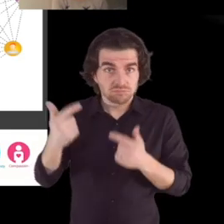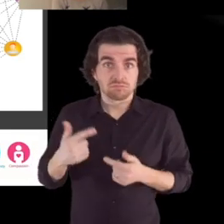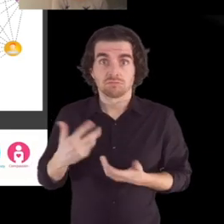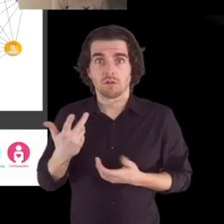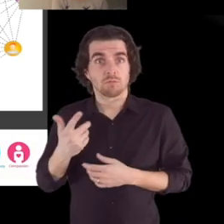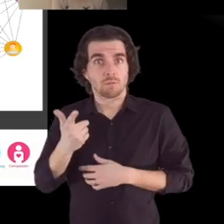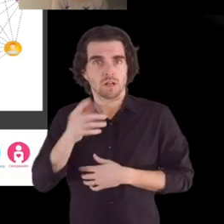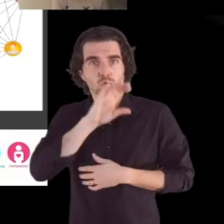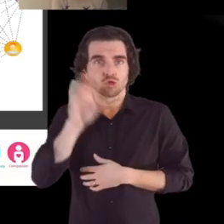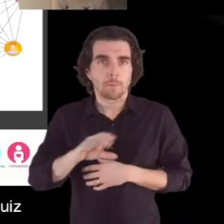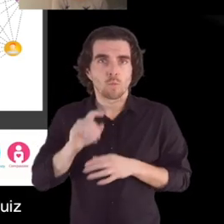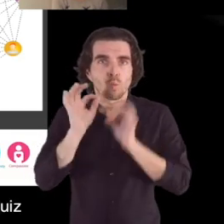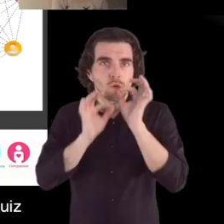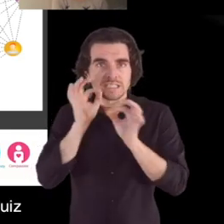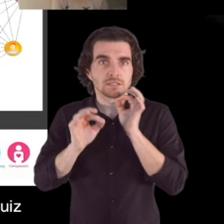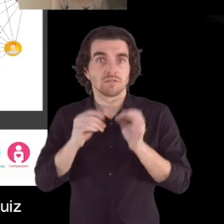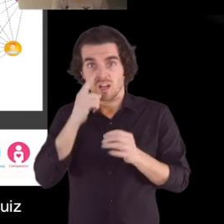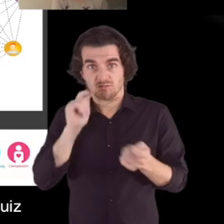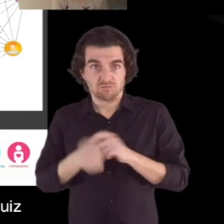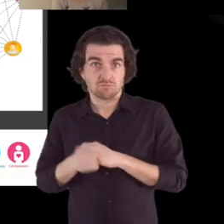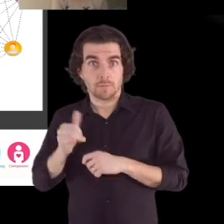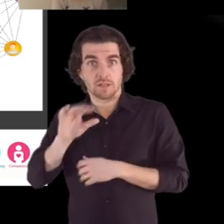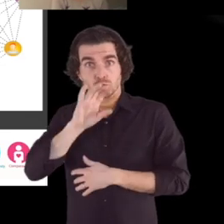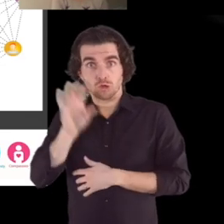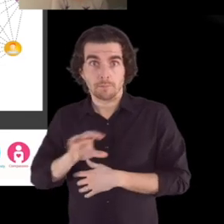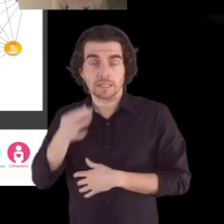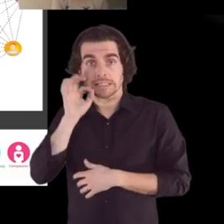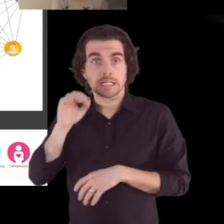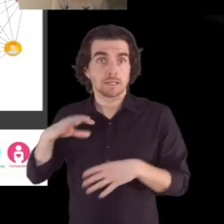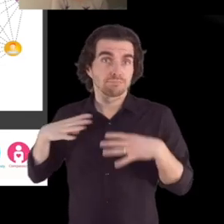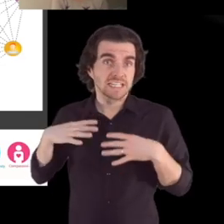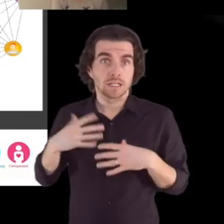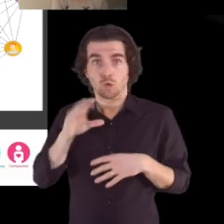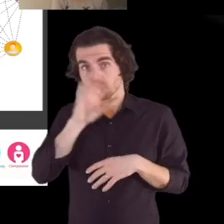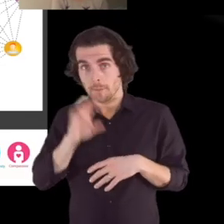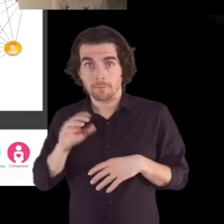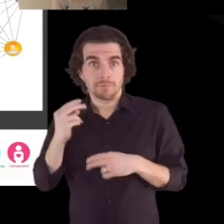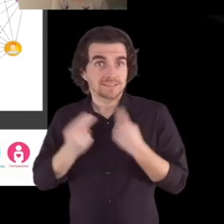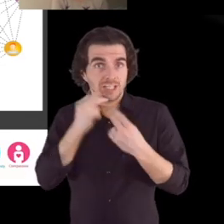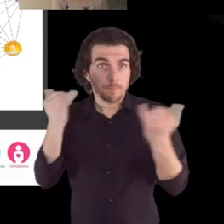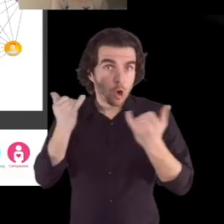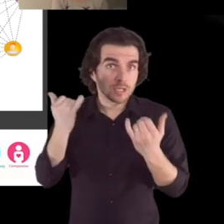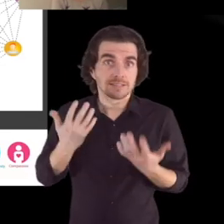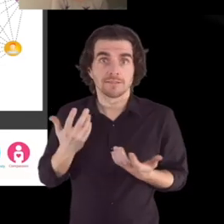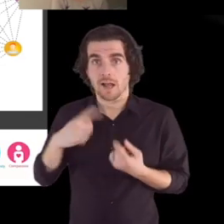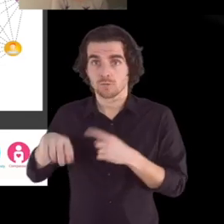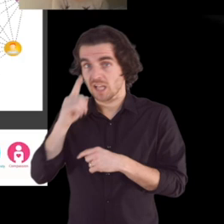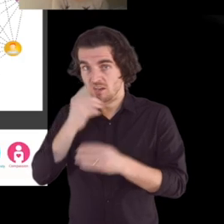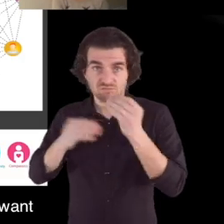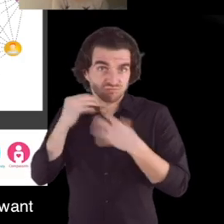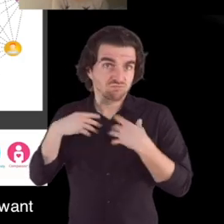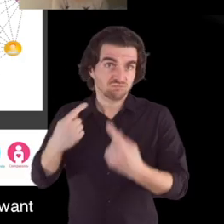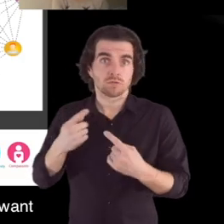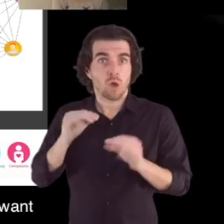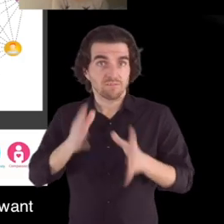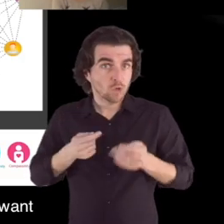people by phone or online. So, you know, instead of your Zoom quiz, we can change it up and have like a Zoom tea break. A Zoom dinner party is also great. You